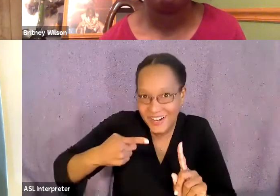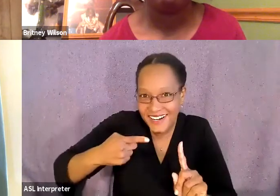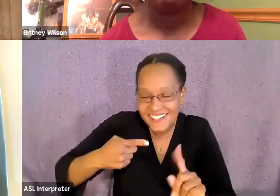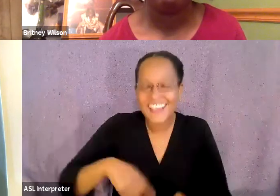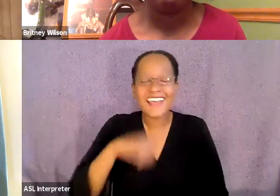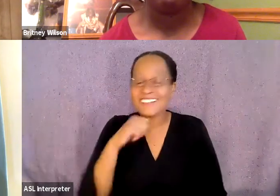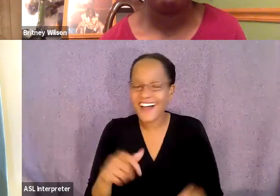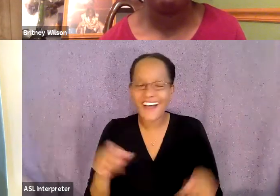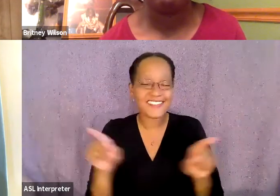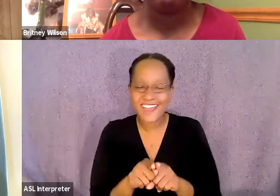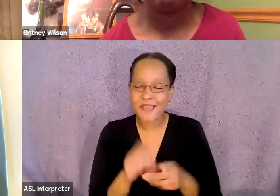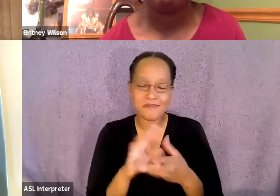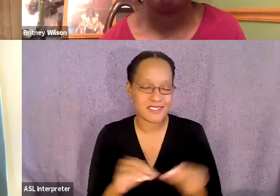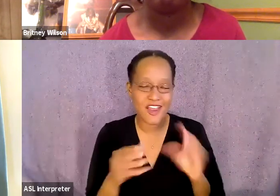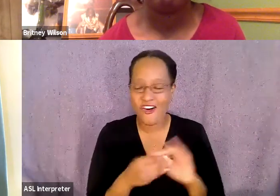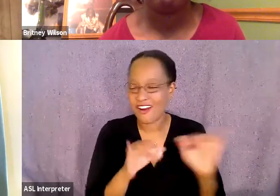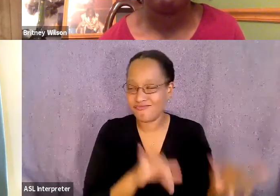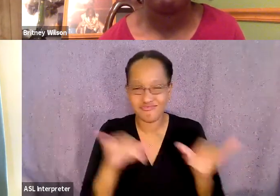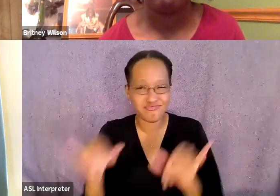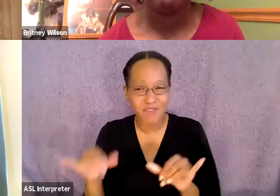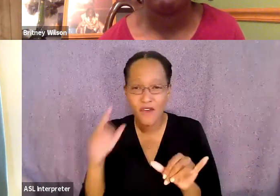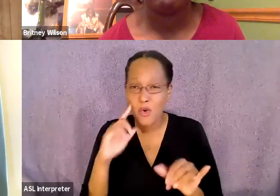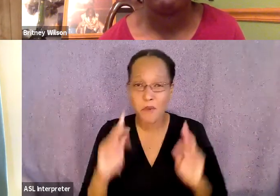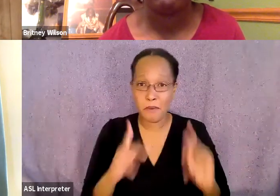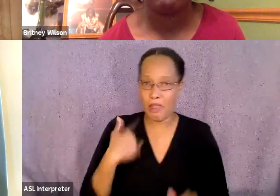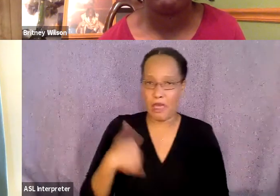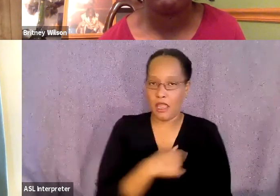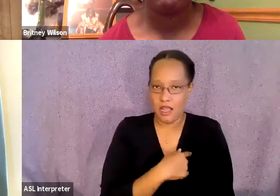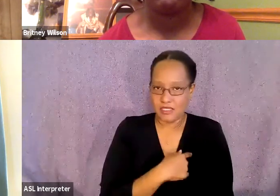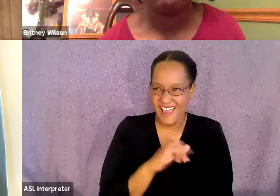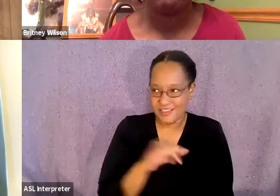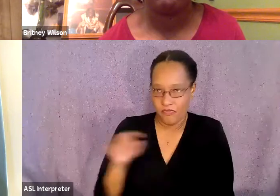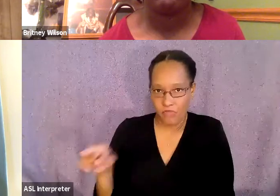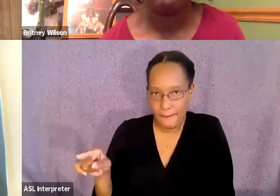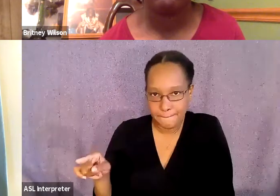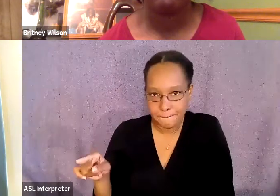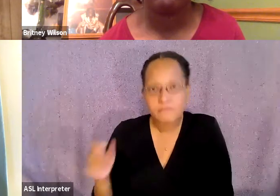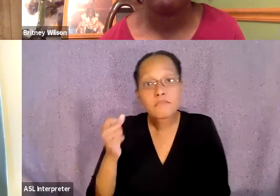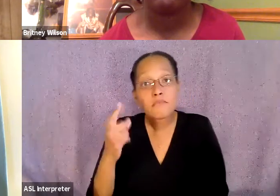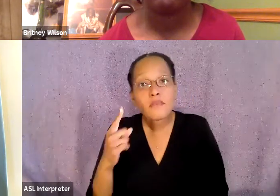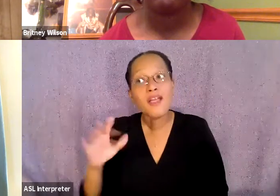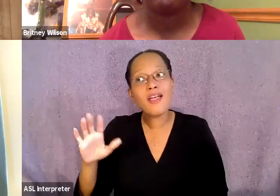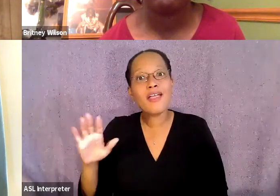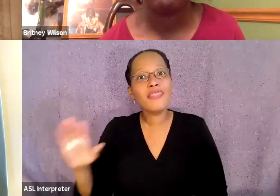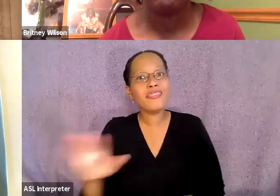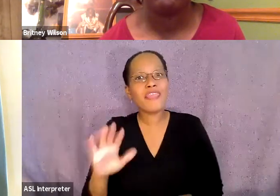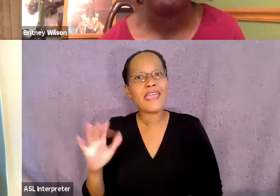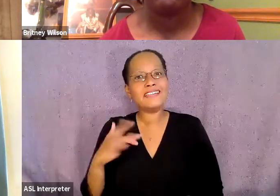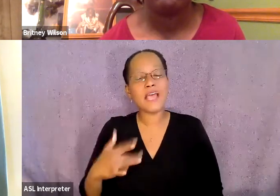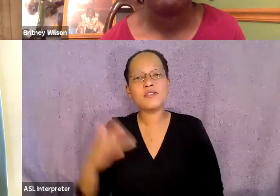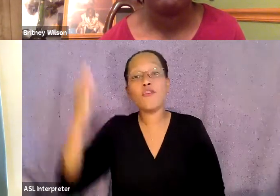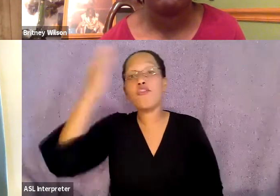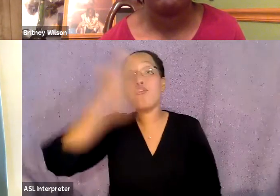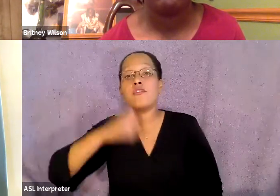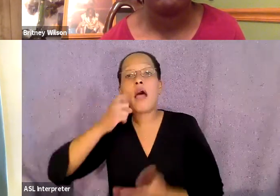same narrative right. for people like us that it is for them, because it doesn't even acknowledge the privilege that comes with